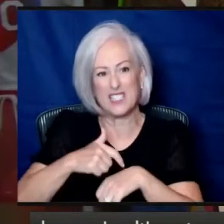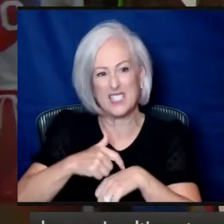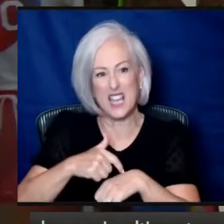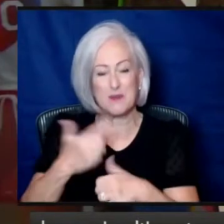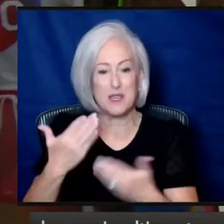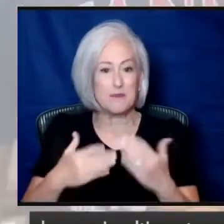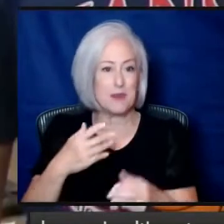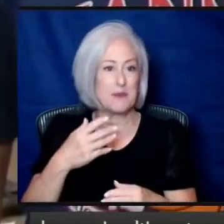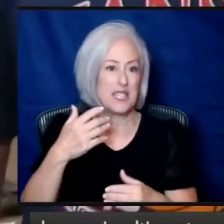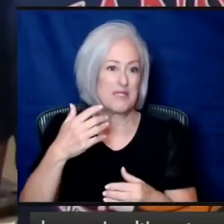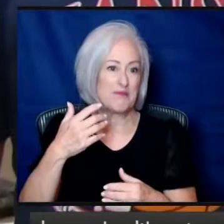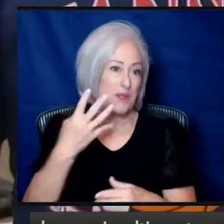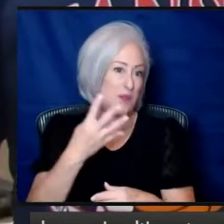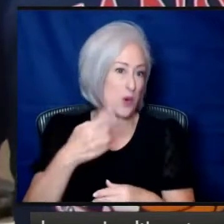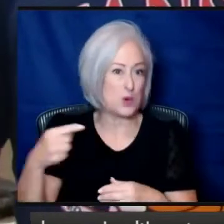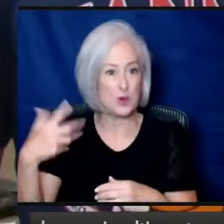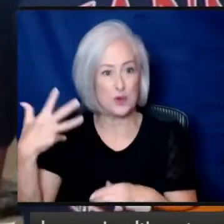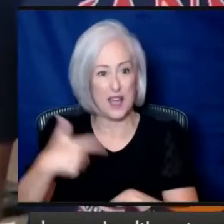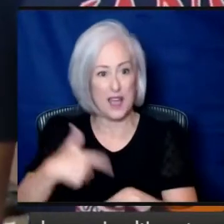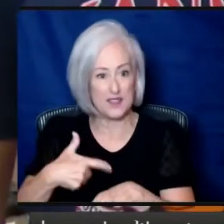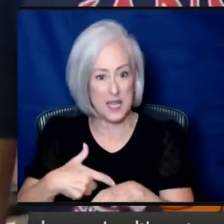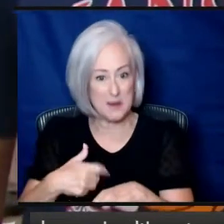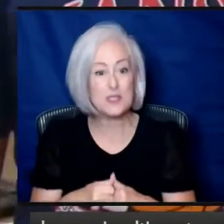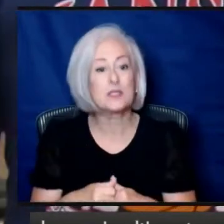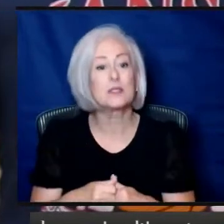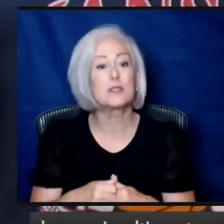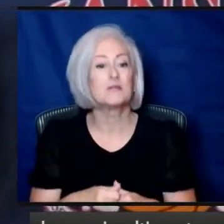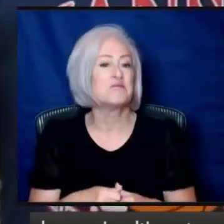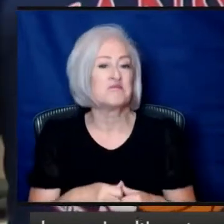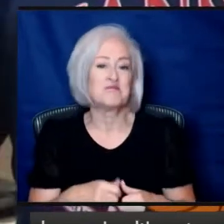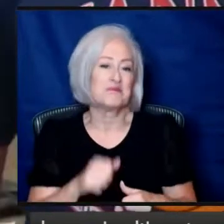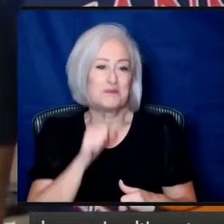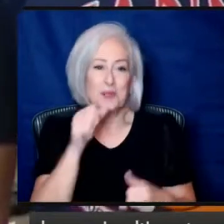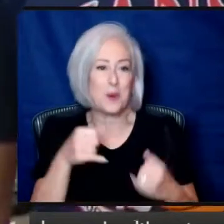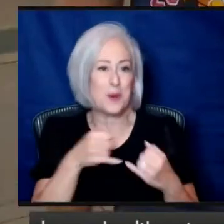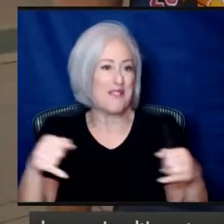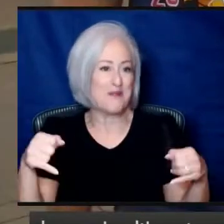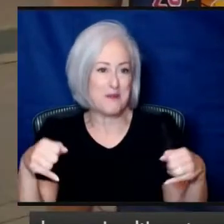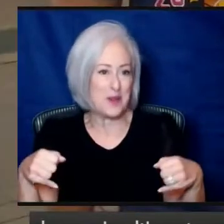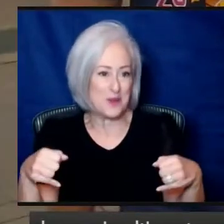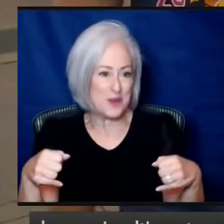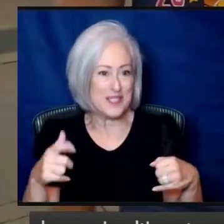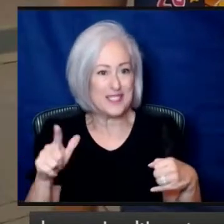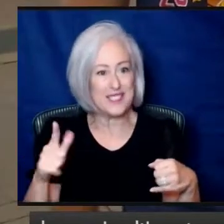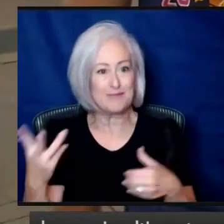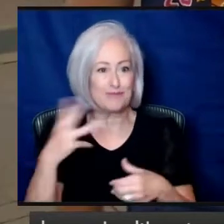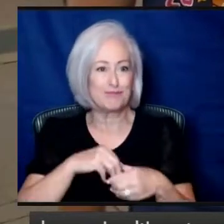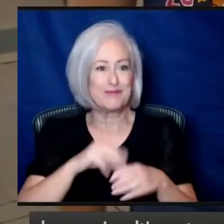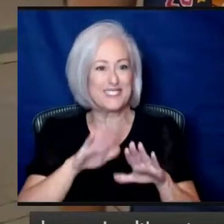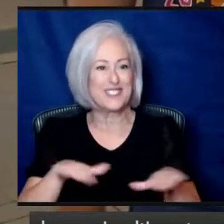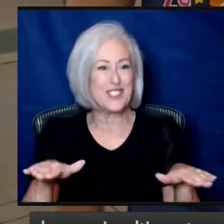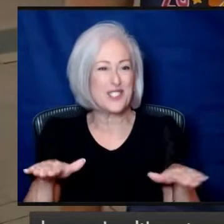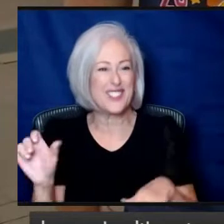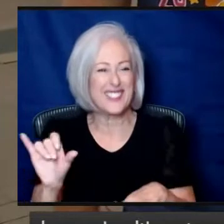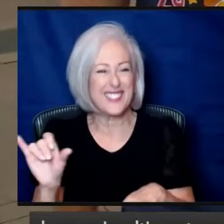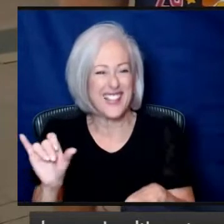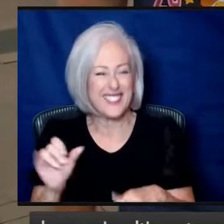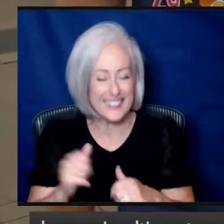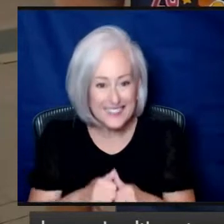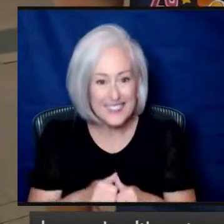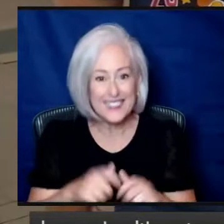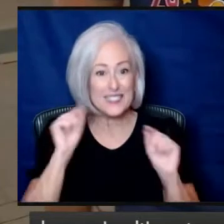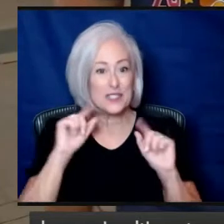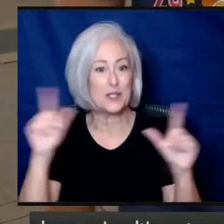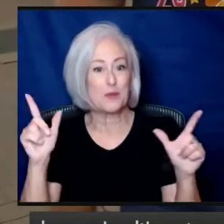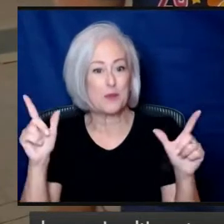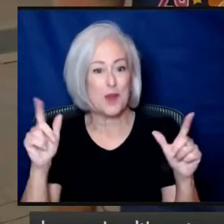in the dishwasher. We don't have a lot of boundaries. He's one of our children. It's surprising. I mean, I've grown up with dogs my